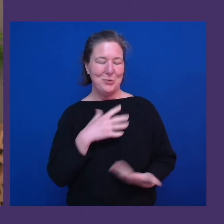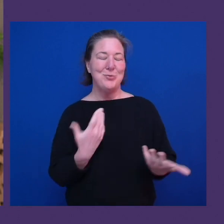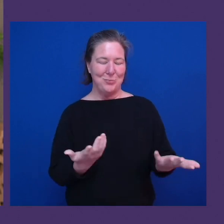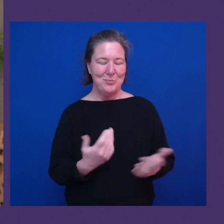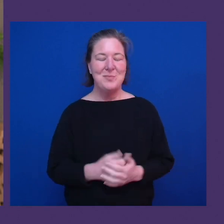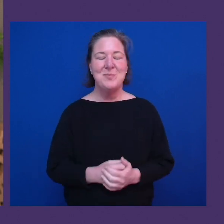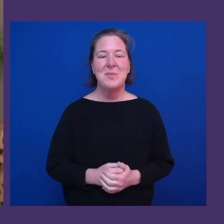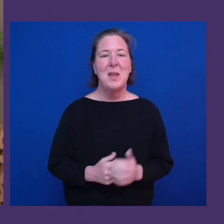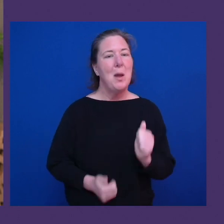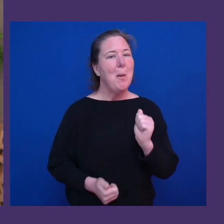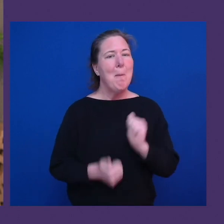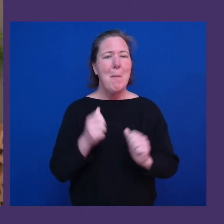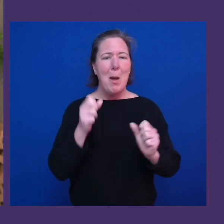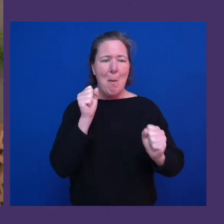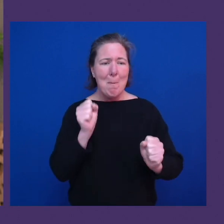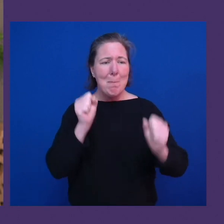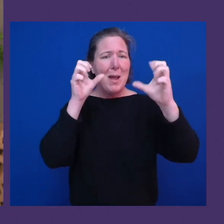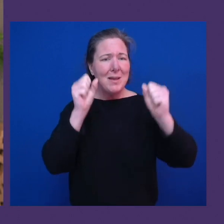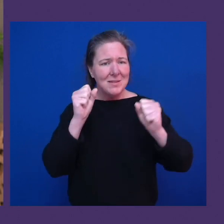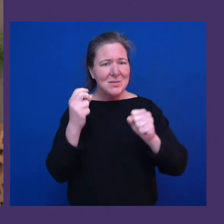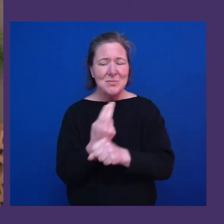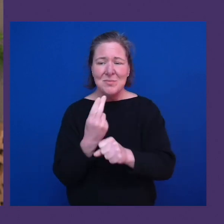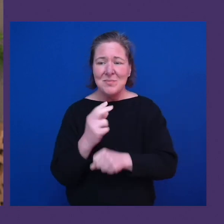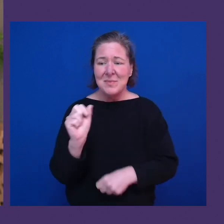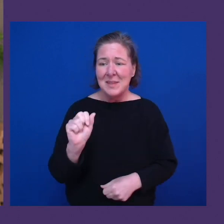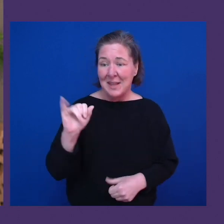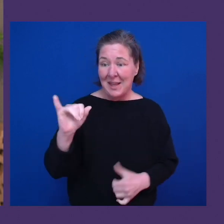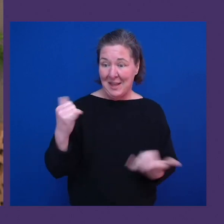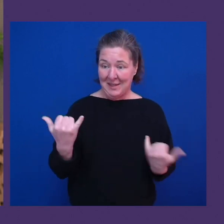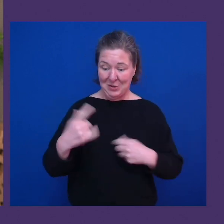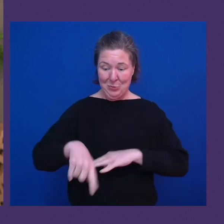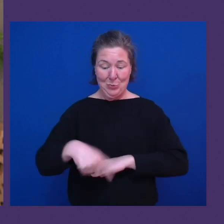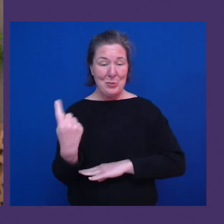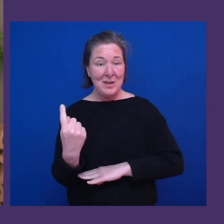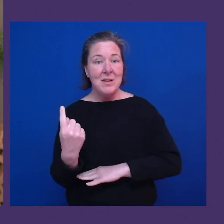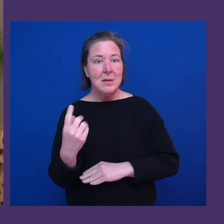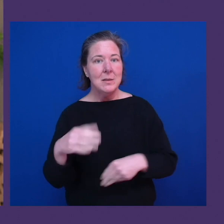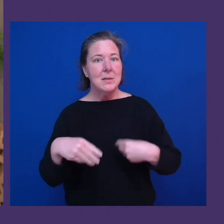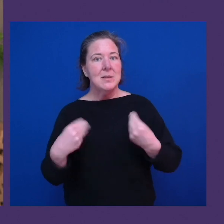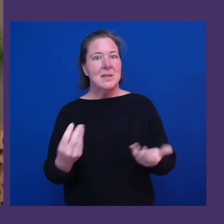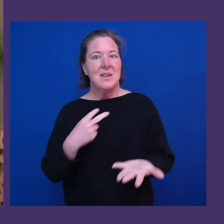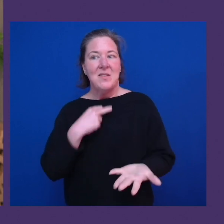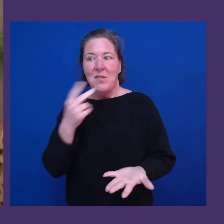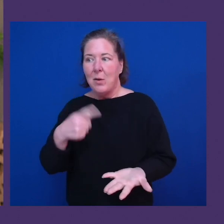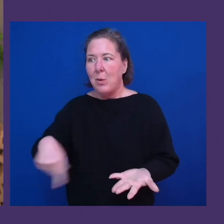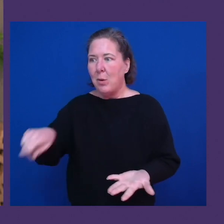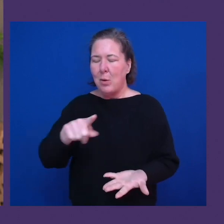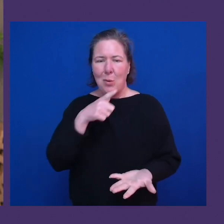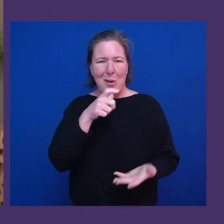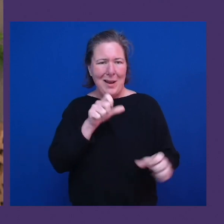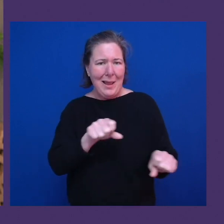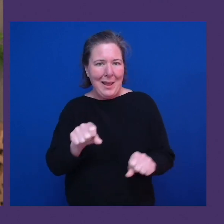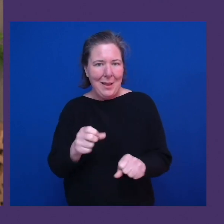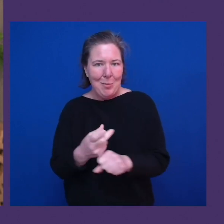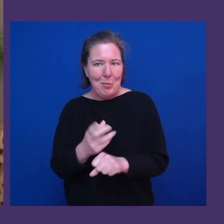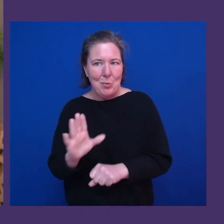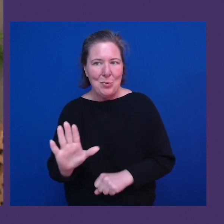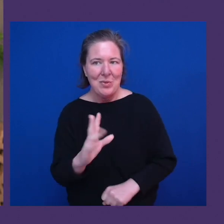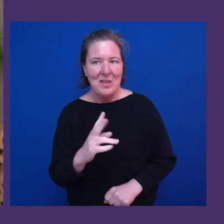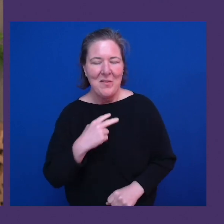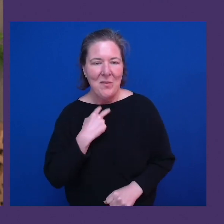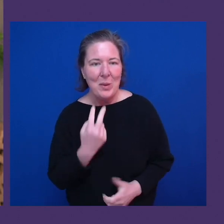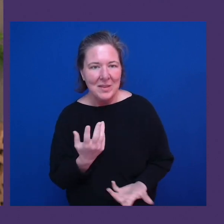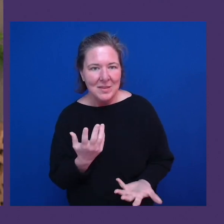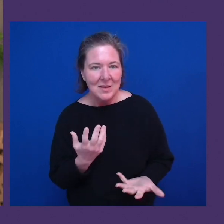most amazing uses of AI today is to give a voice to those who are unable to use their voice. And